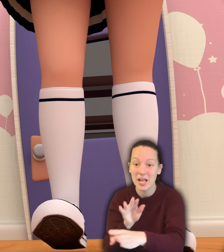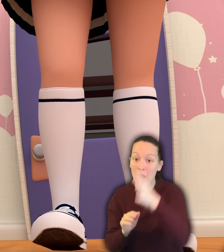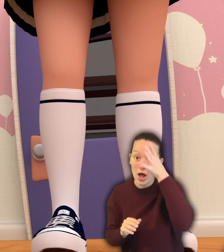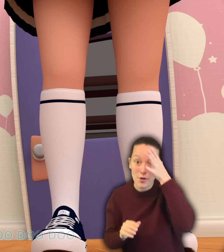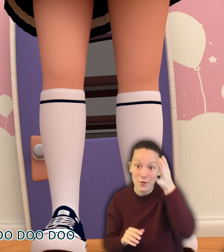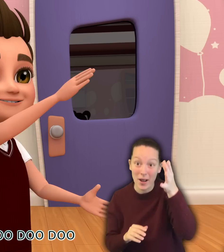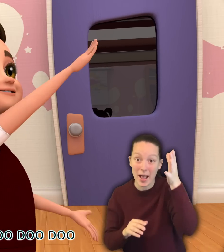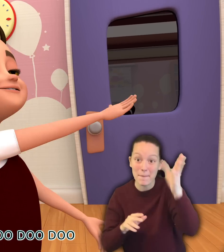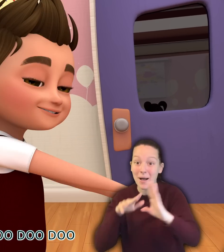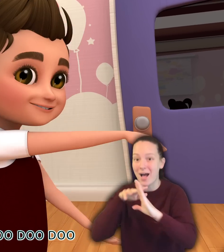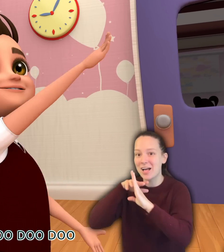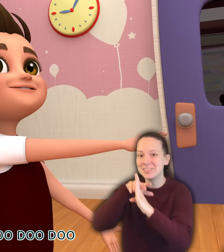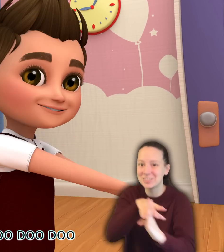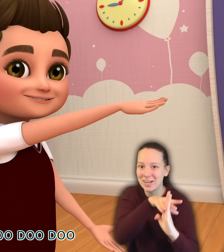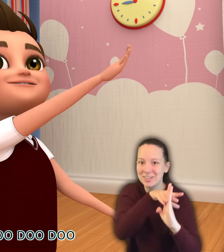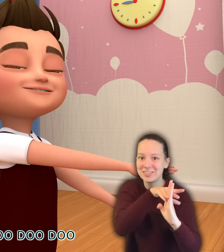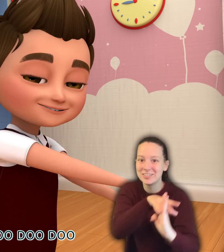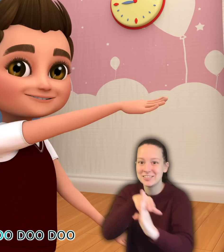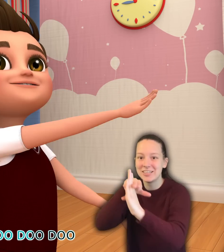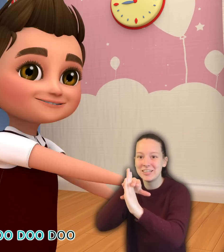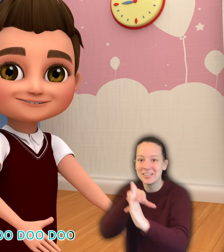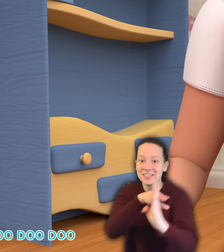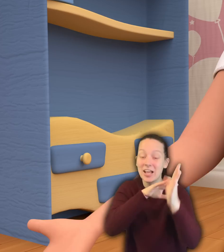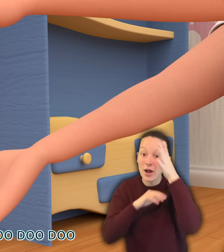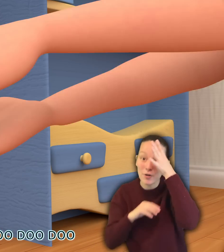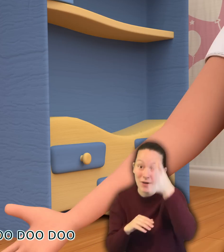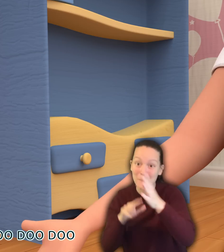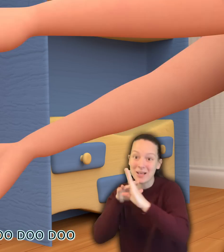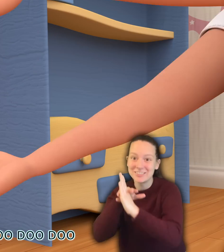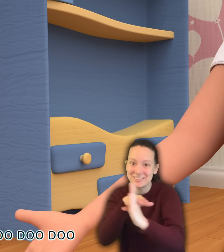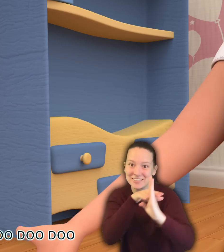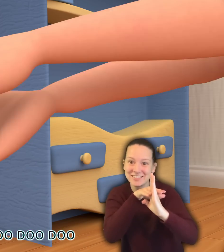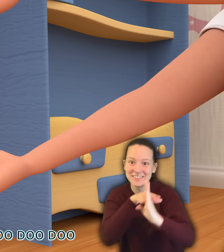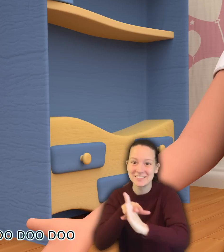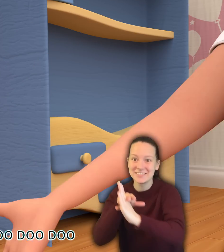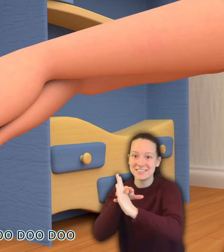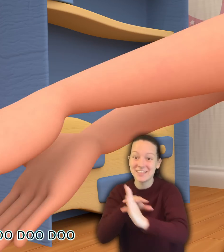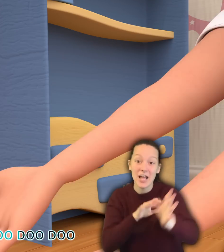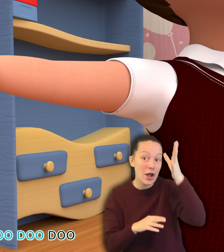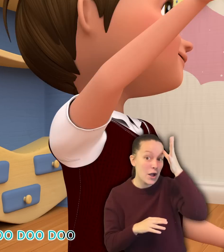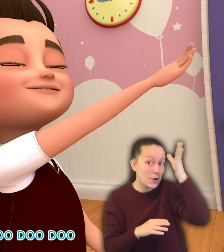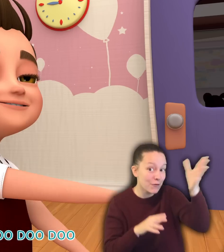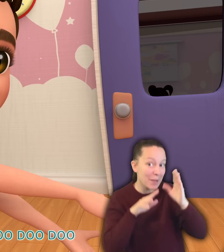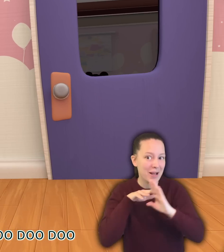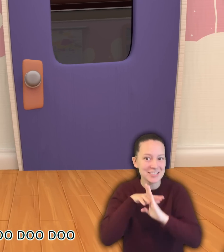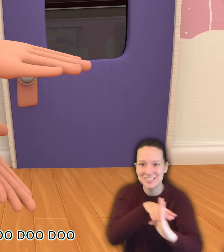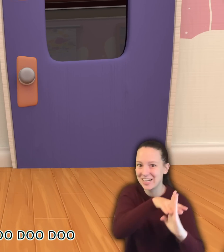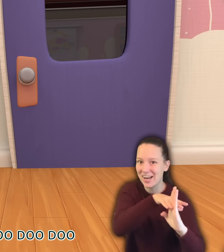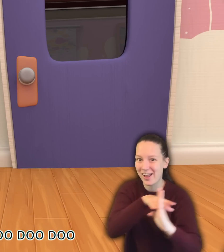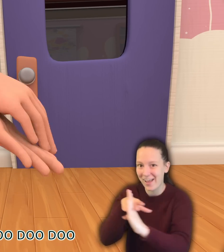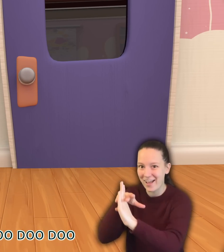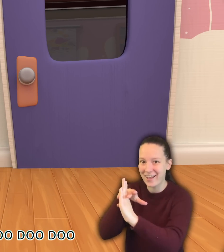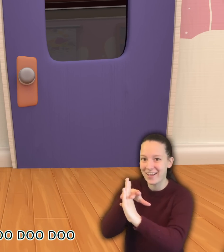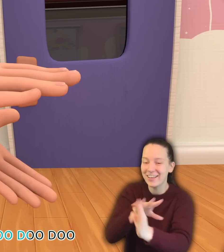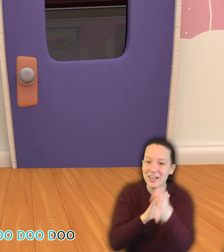shark. Grandpa shark, grandpa shark, grandpa